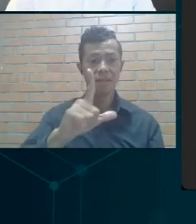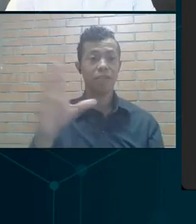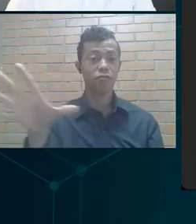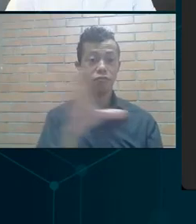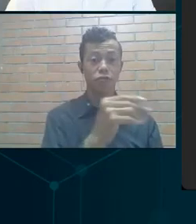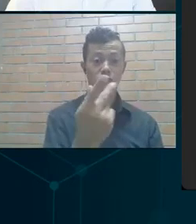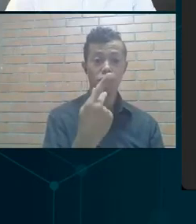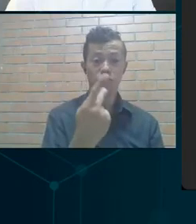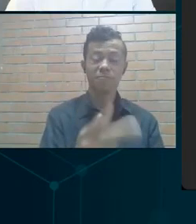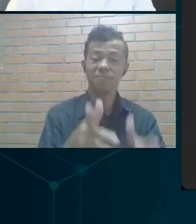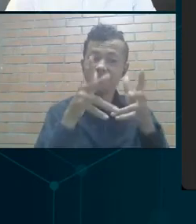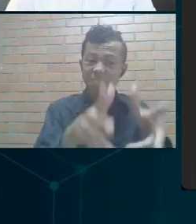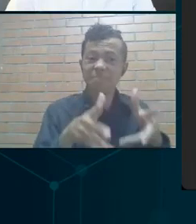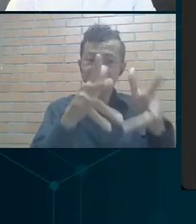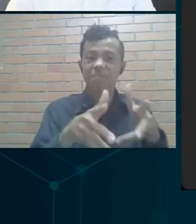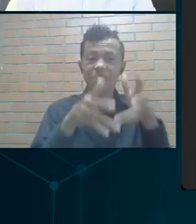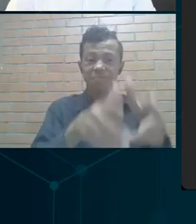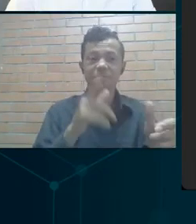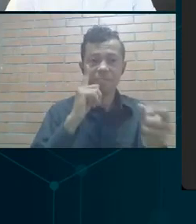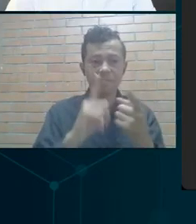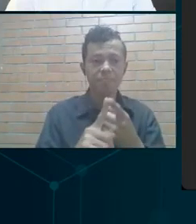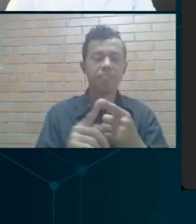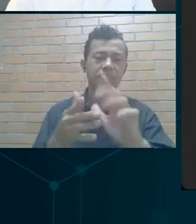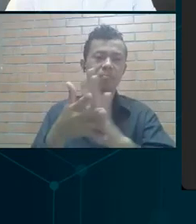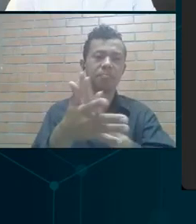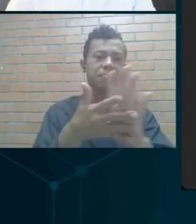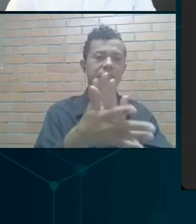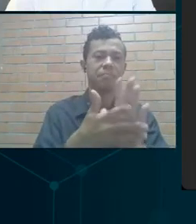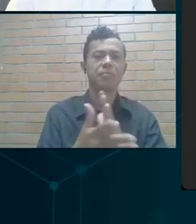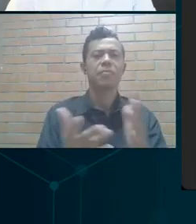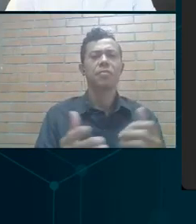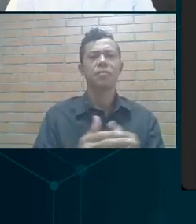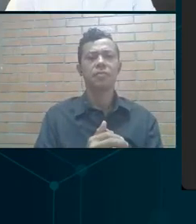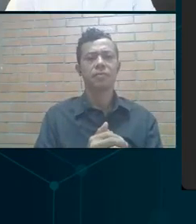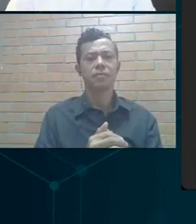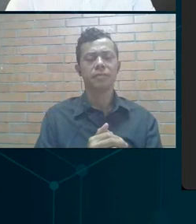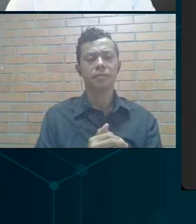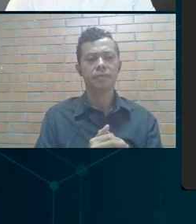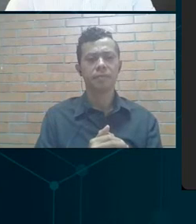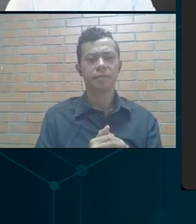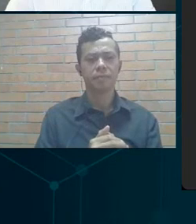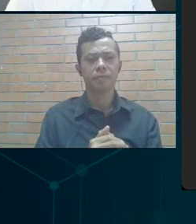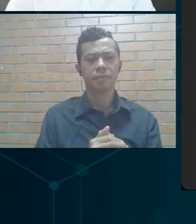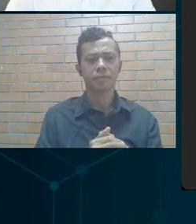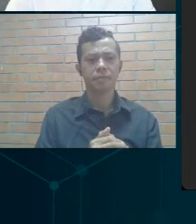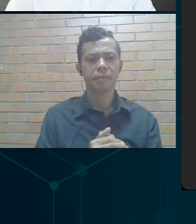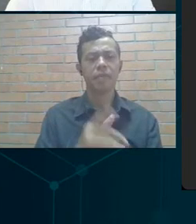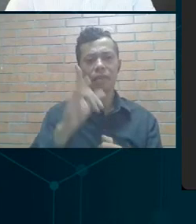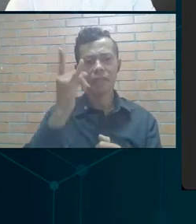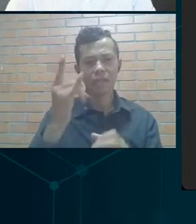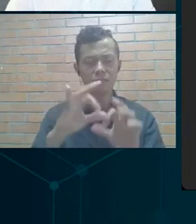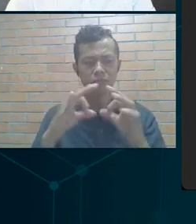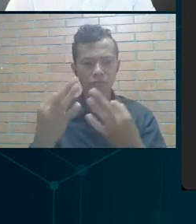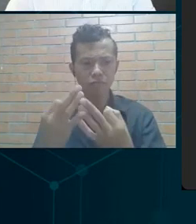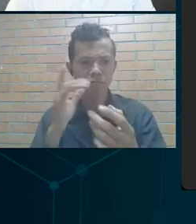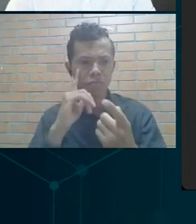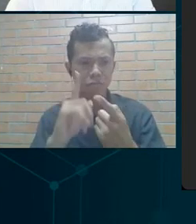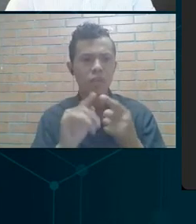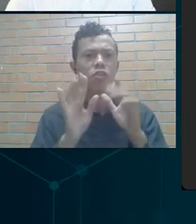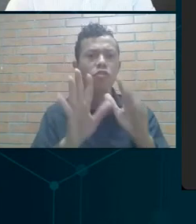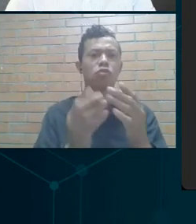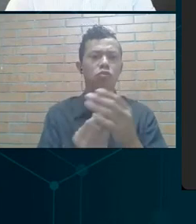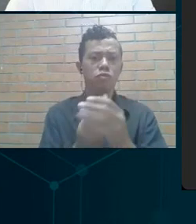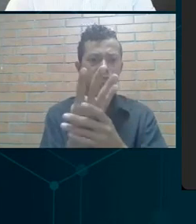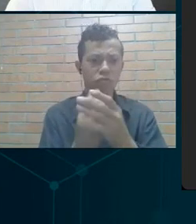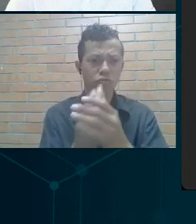Accenture, Microsoft, SAP. We're very familiar with their products and the challenges